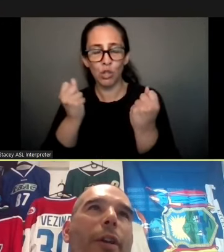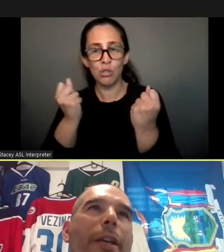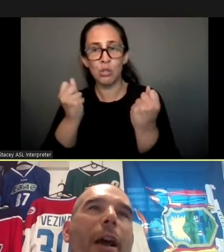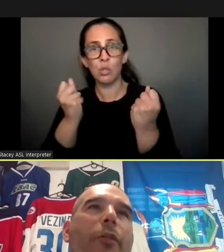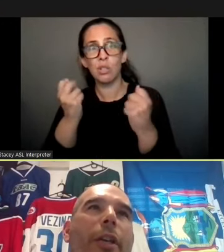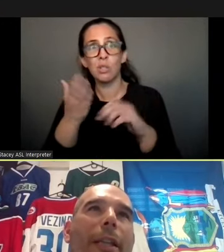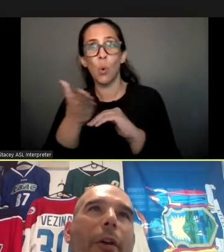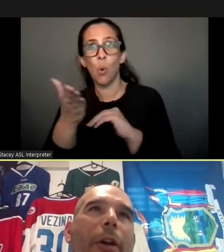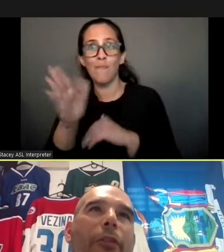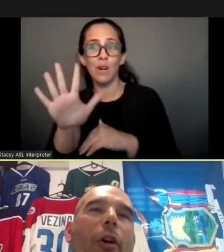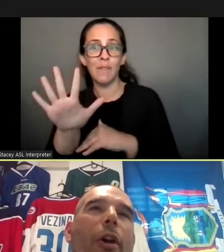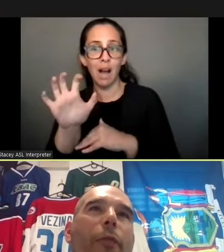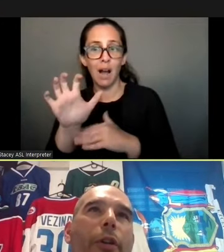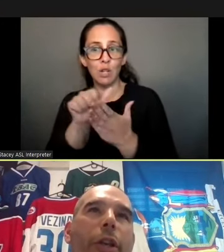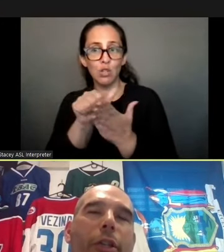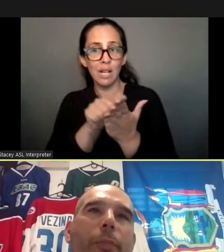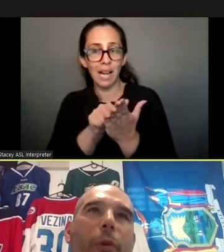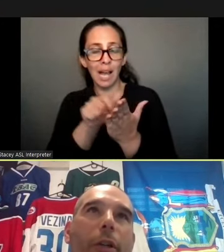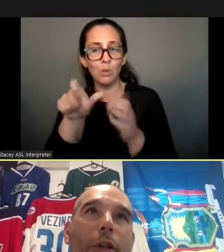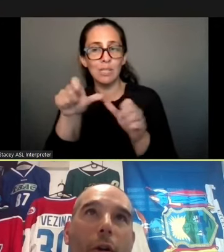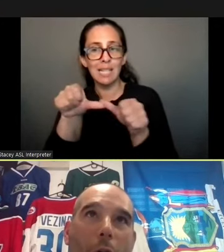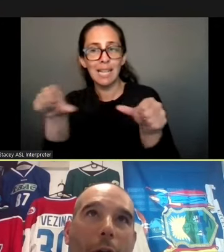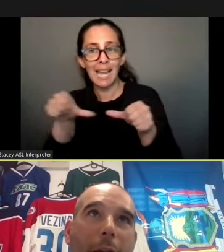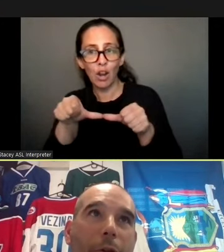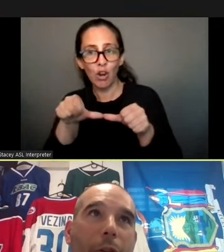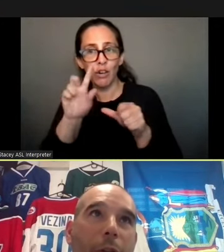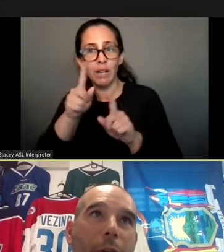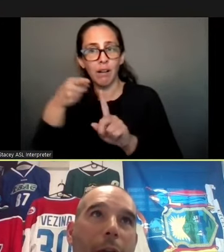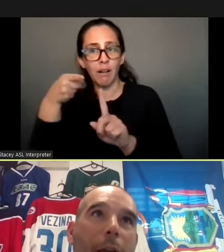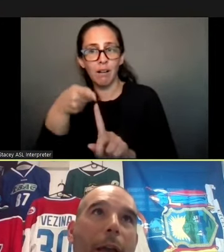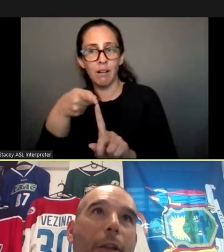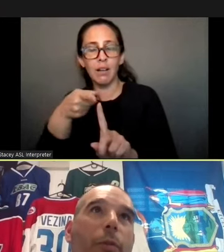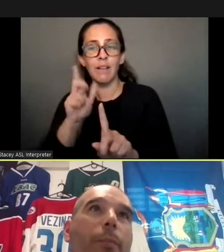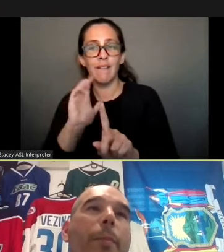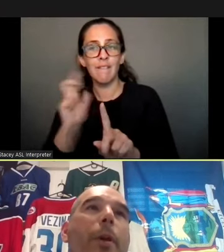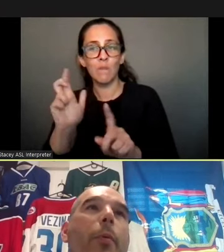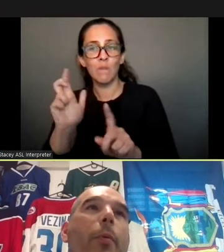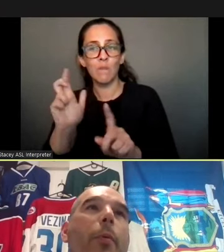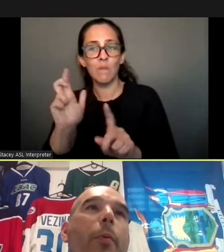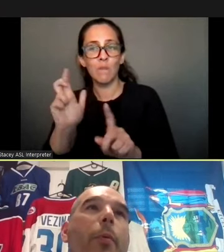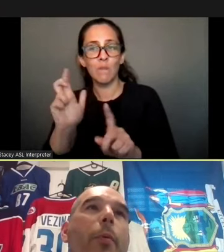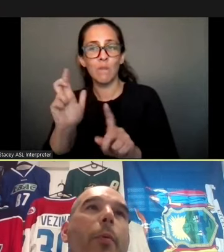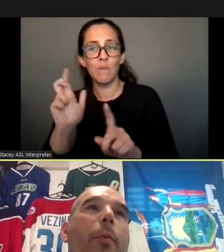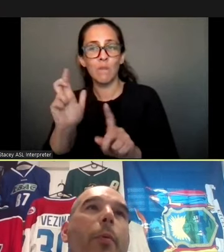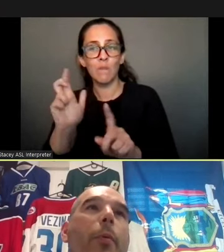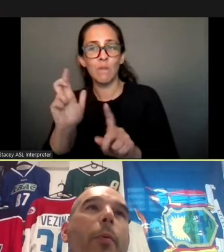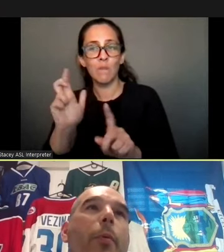500 accounts in the area targeted for congestion pricing, or our accounts. And it's, to me,